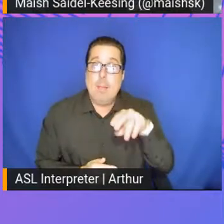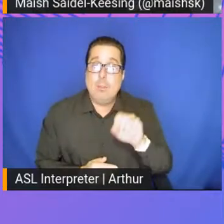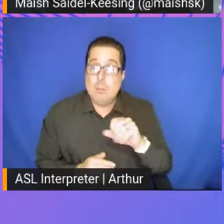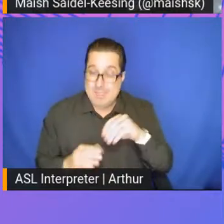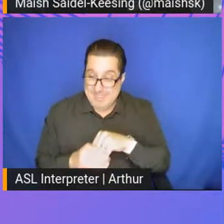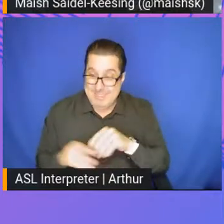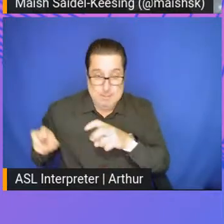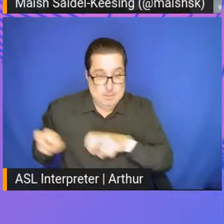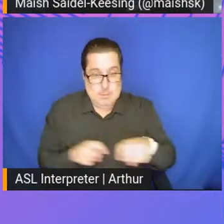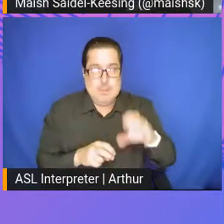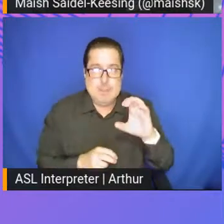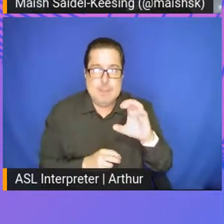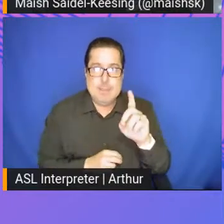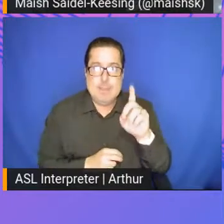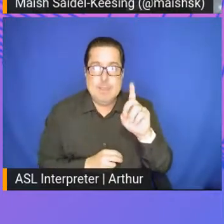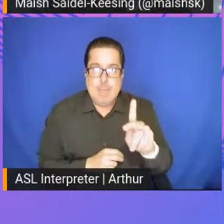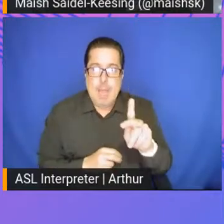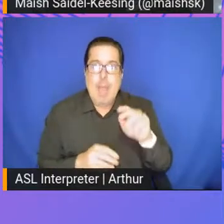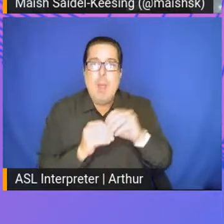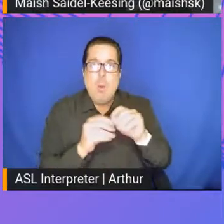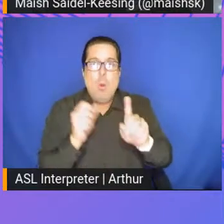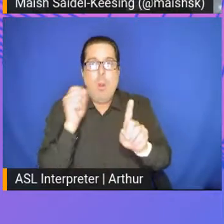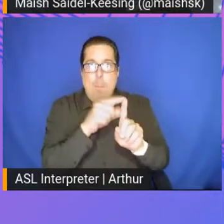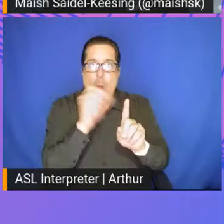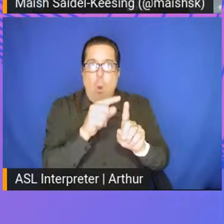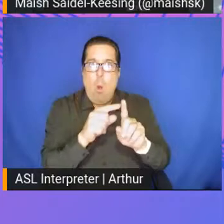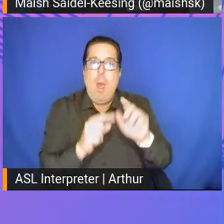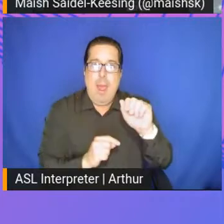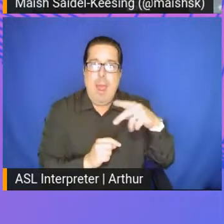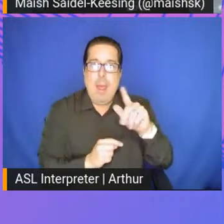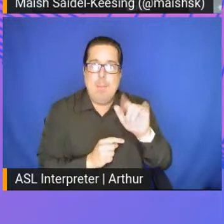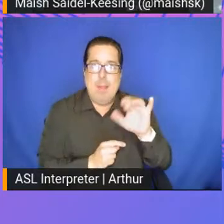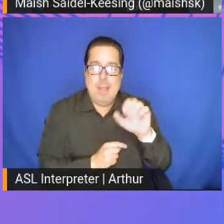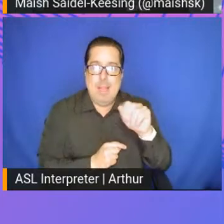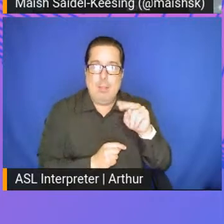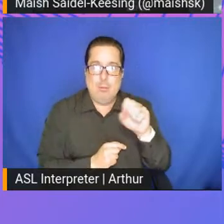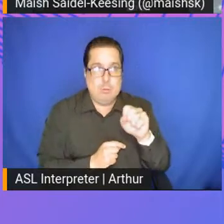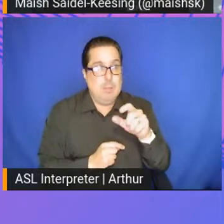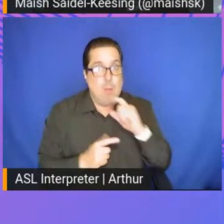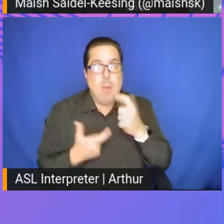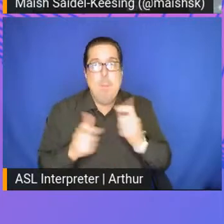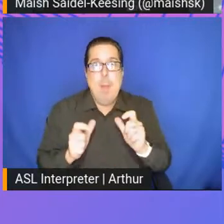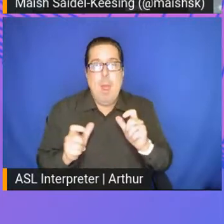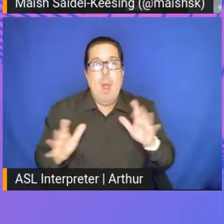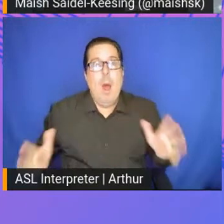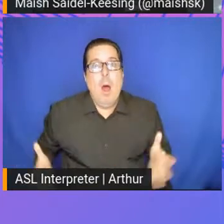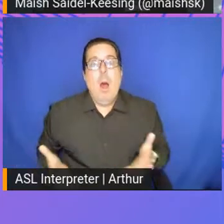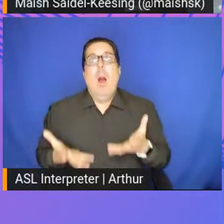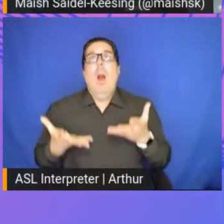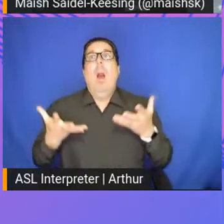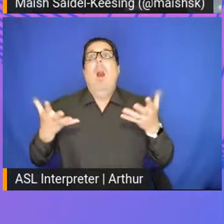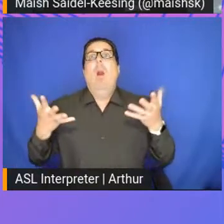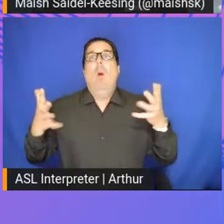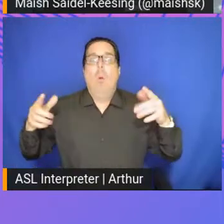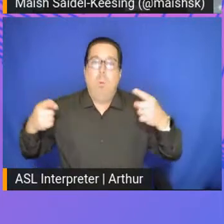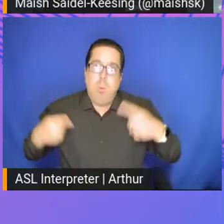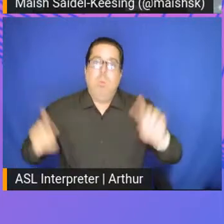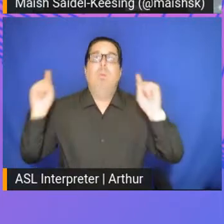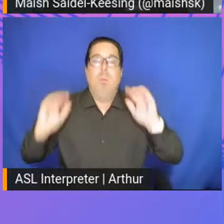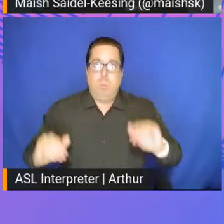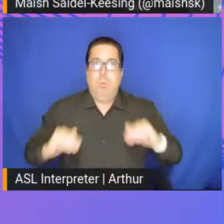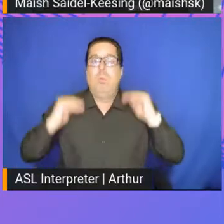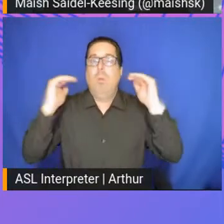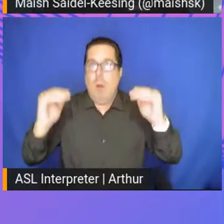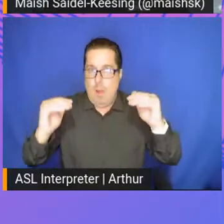CDK for deploying the applications. This was a big lift. We had copied over